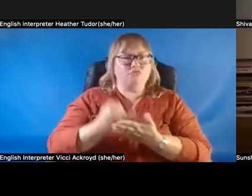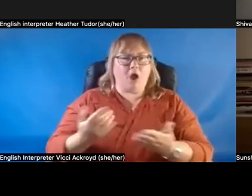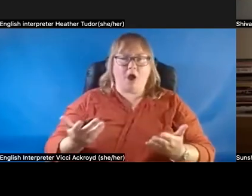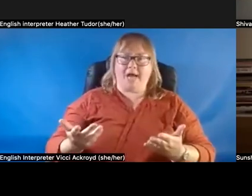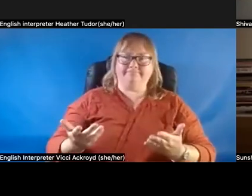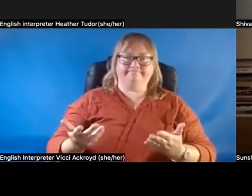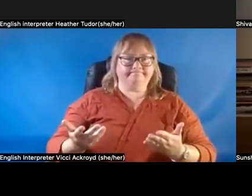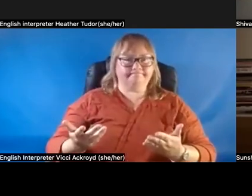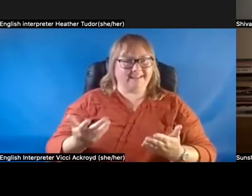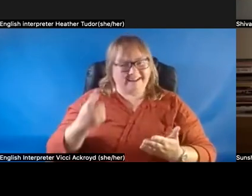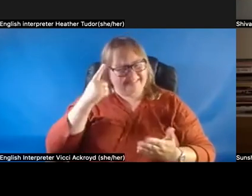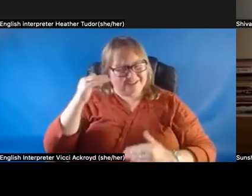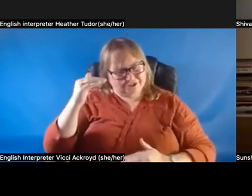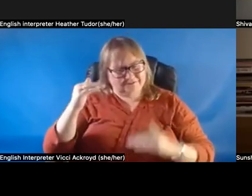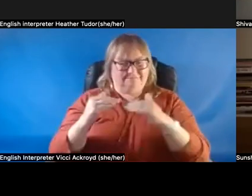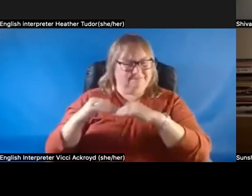wrong.